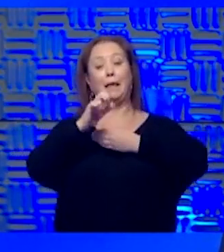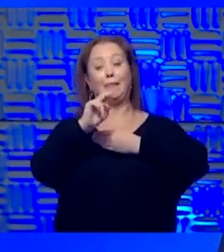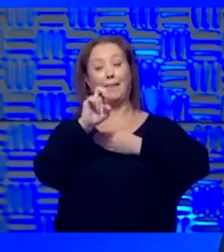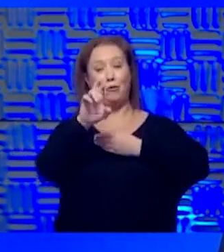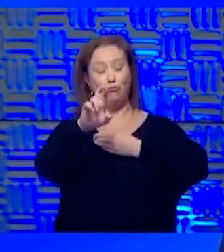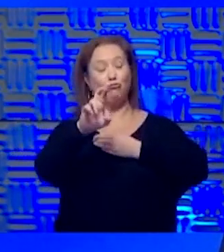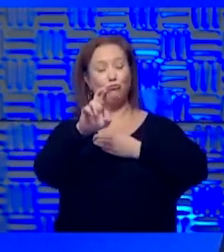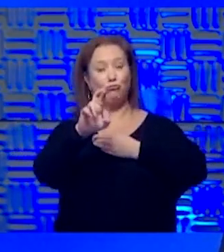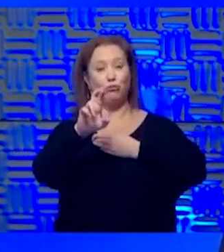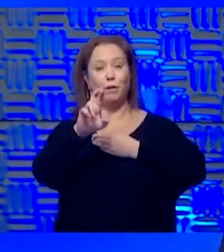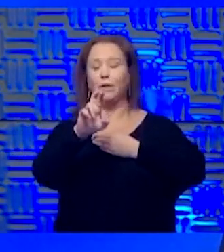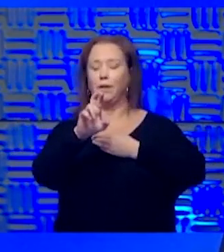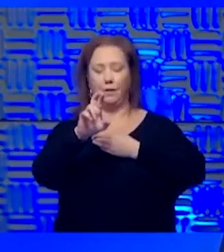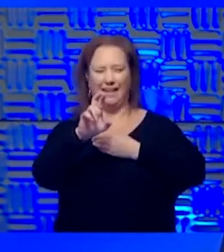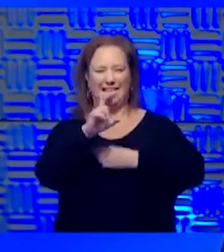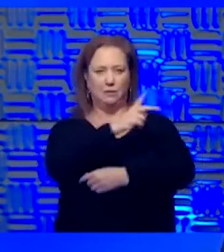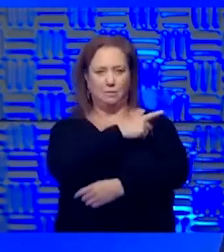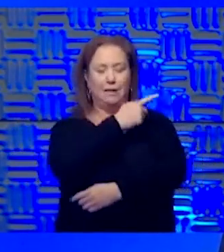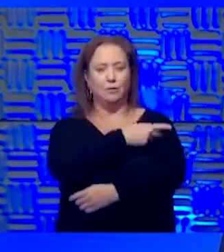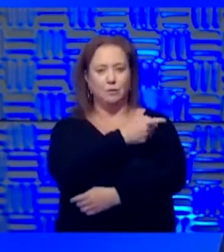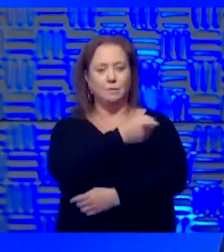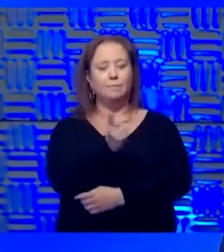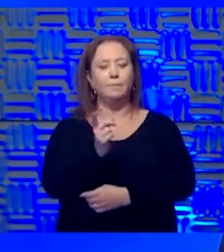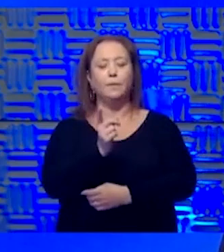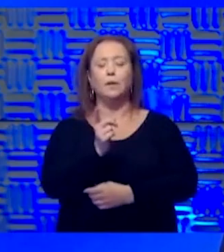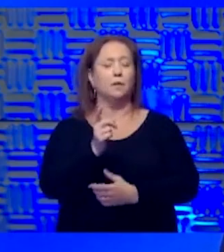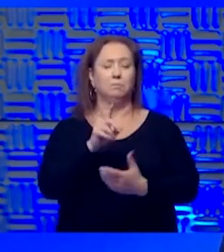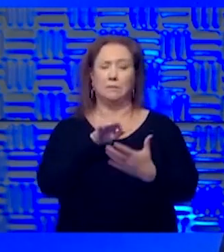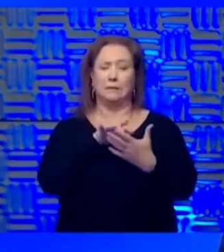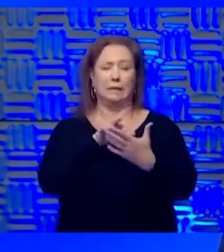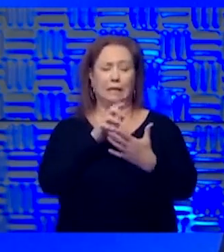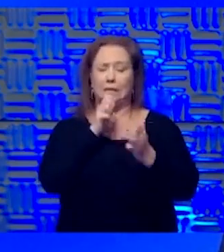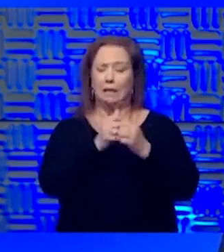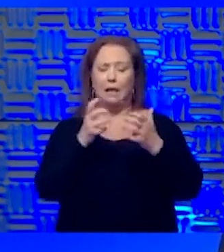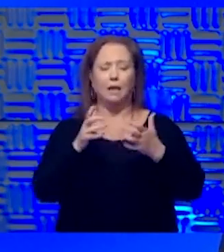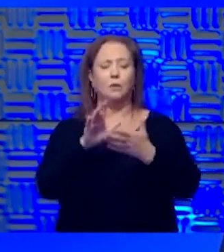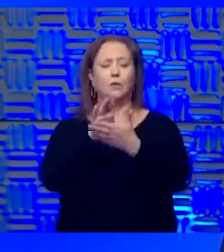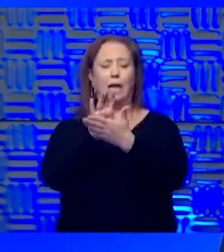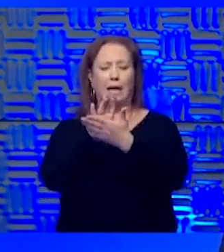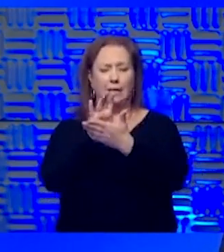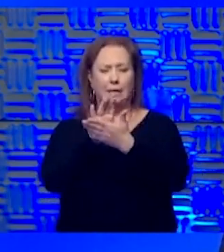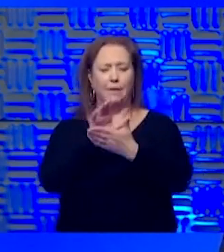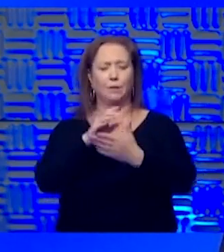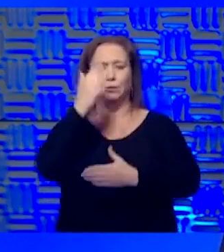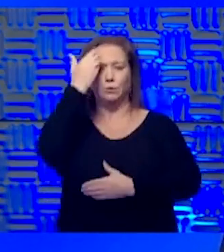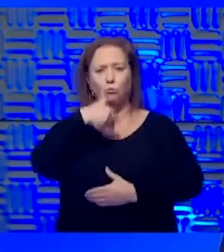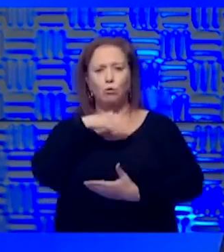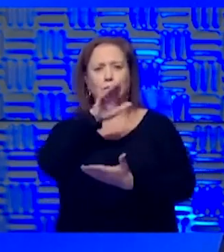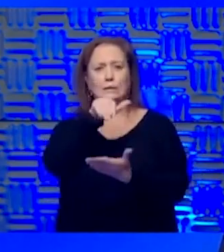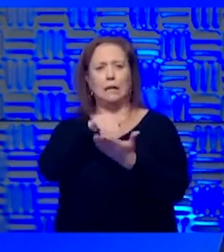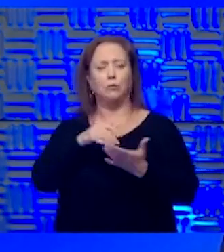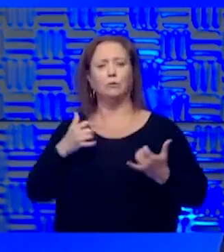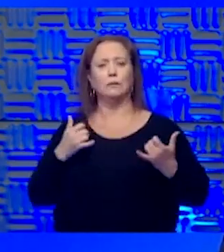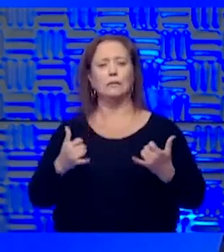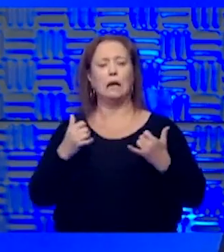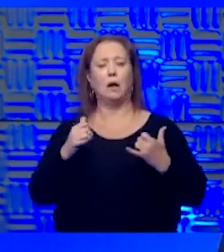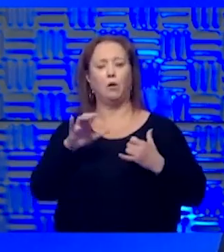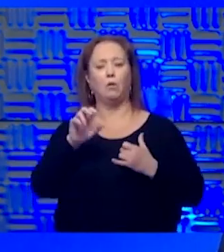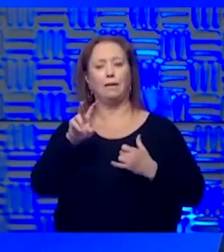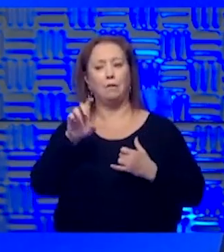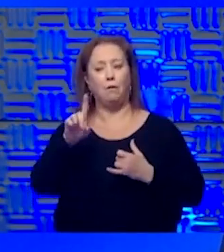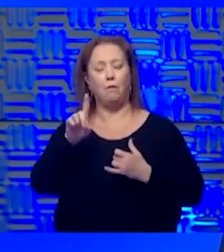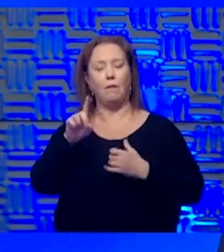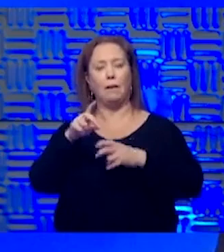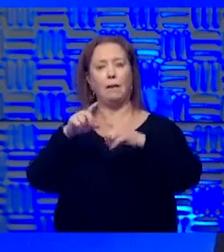like that, although there are not a lot of studies. There are academic centers, many stroke centers are, and COVID